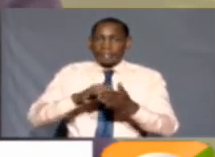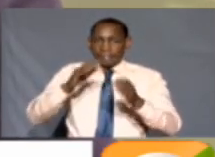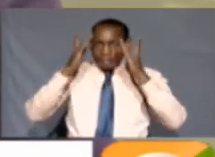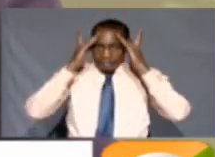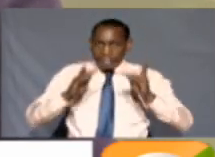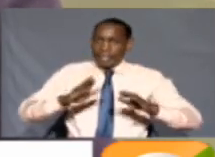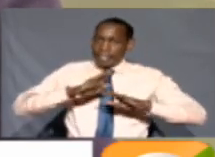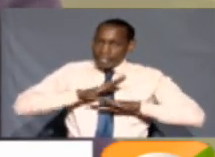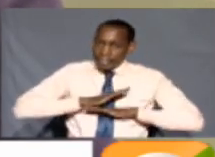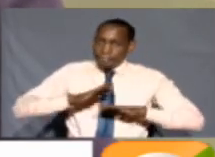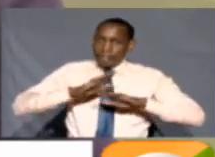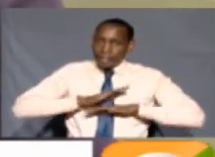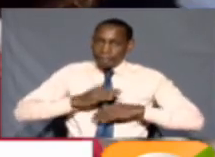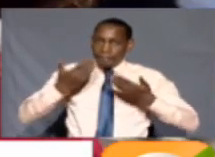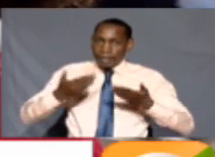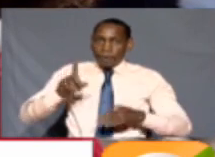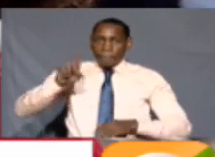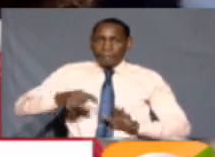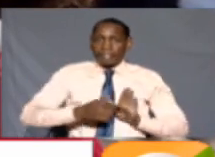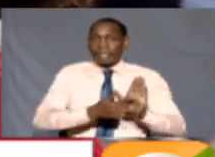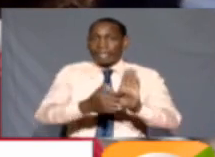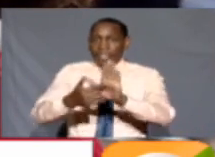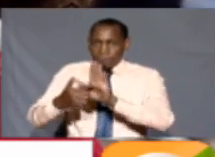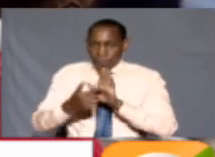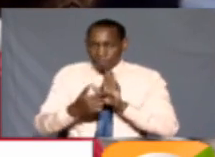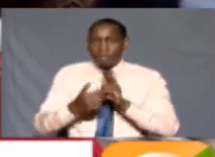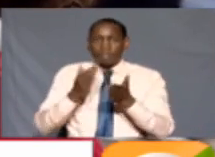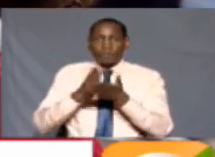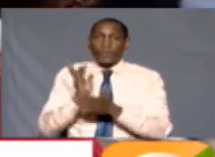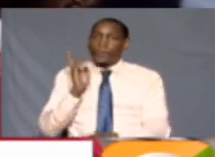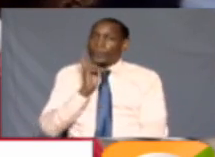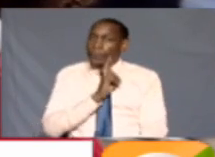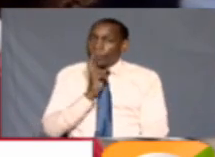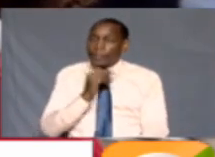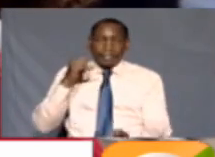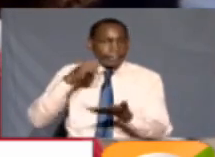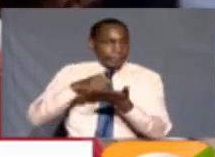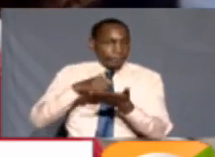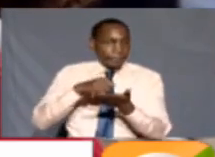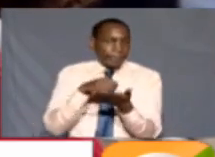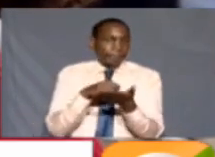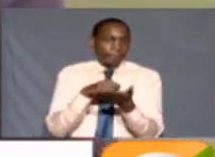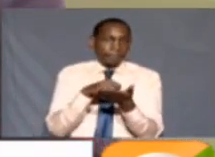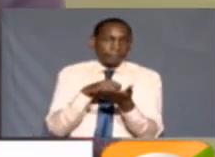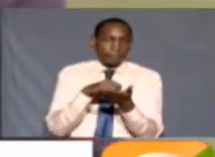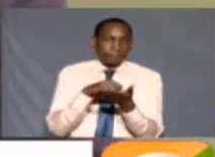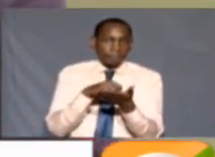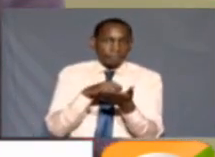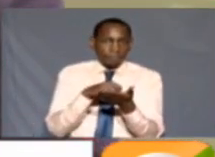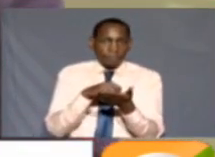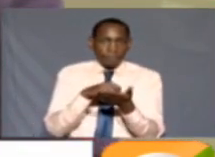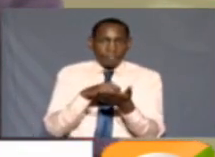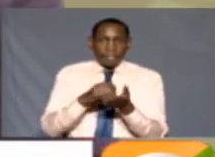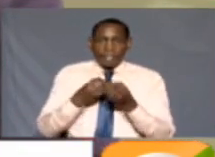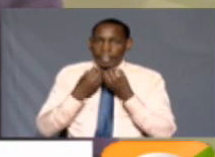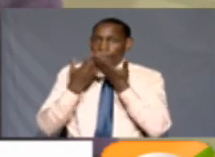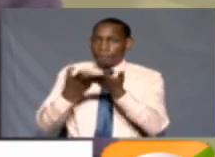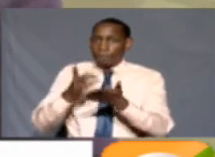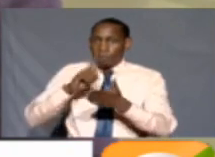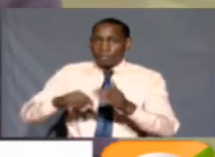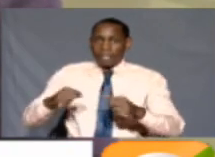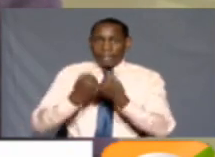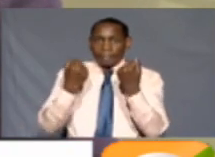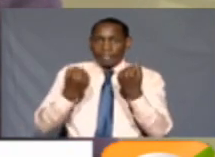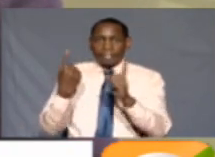I am going to come forward, irrespective of the risks that come with it, to blow the whistle on what is happening in